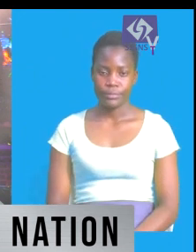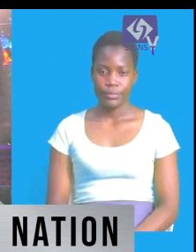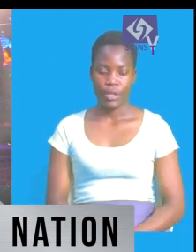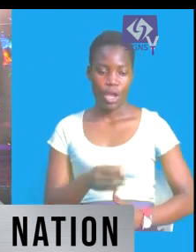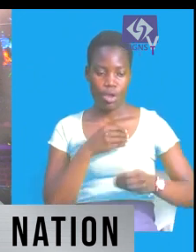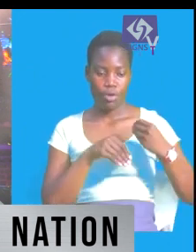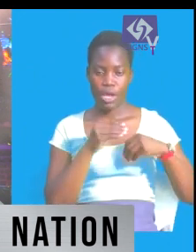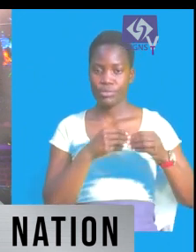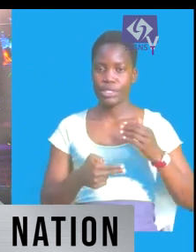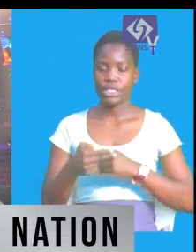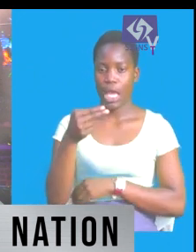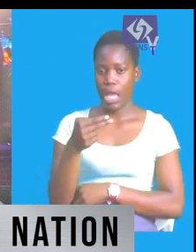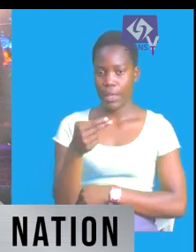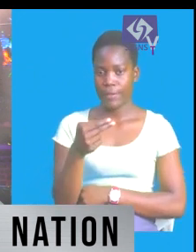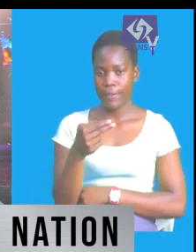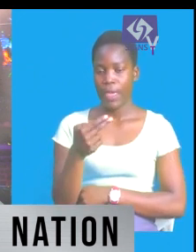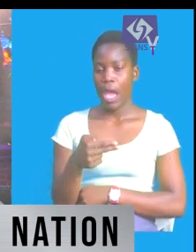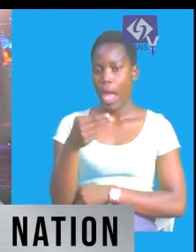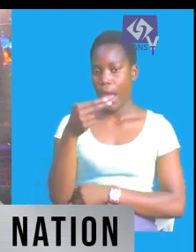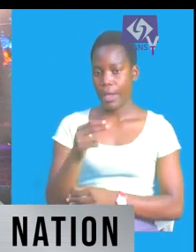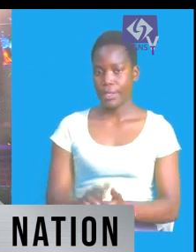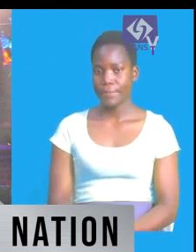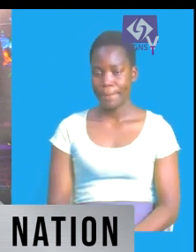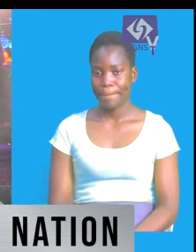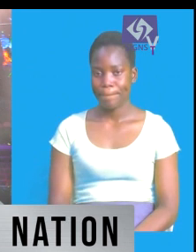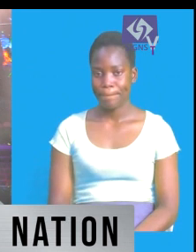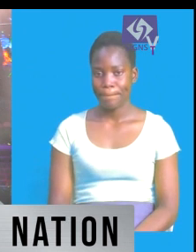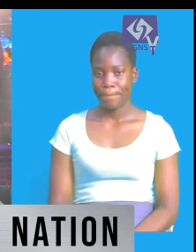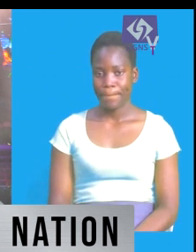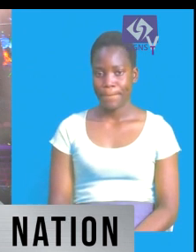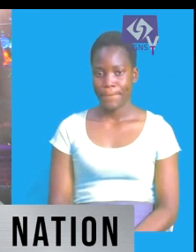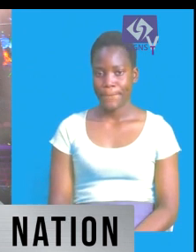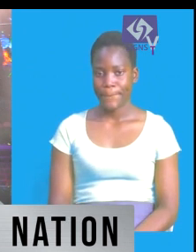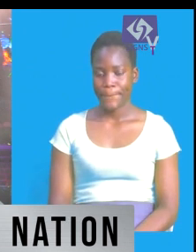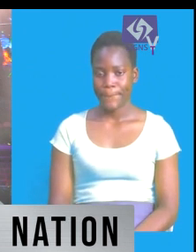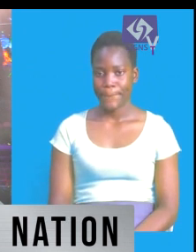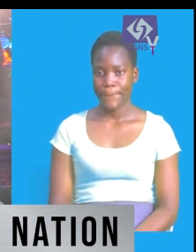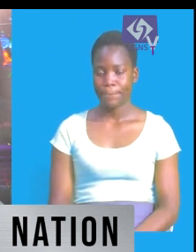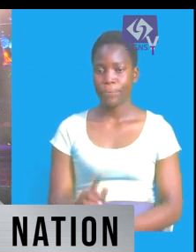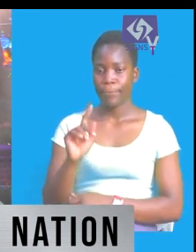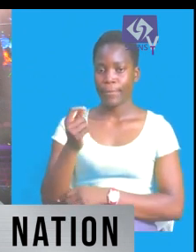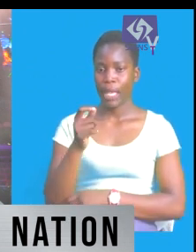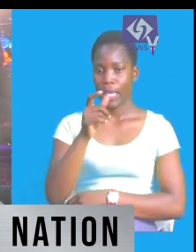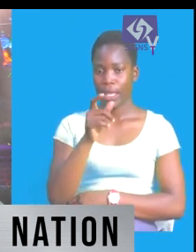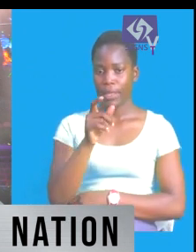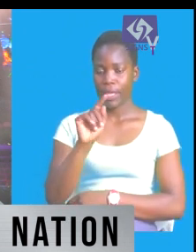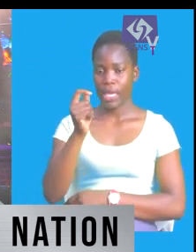Corruption is very high. Okay. Very high. Mm-hmm. Kenyans, we are